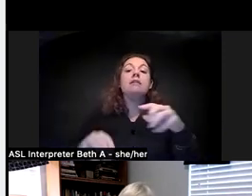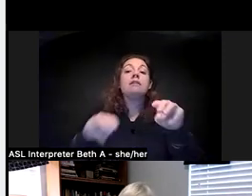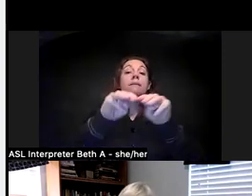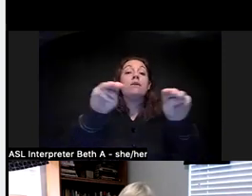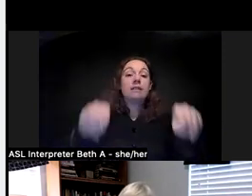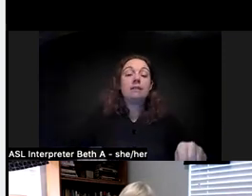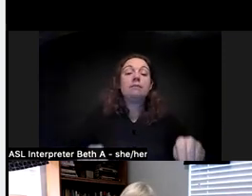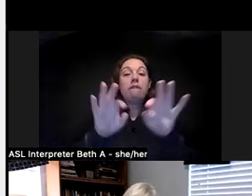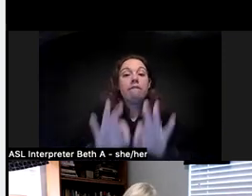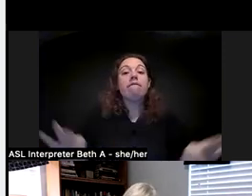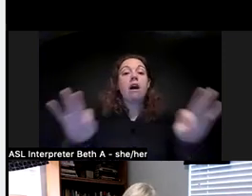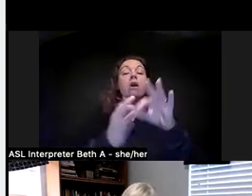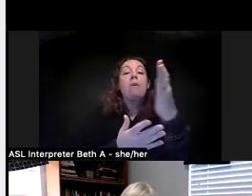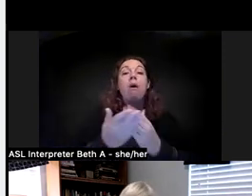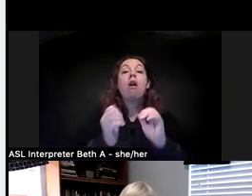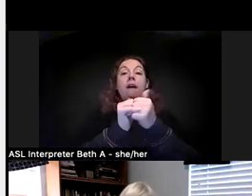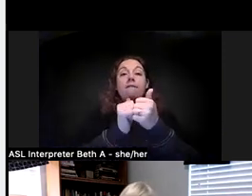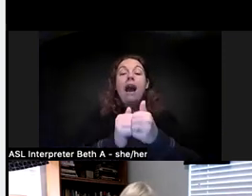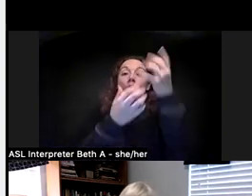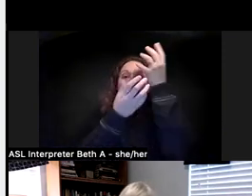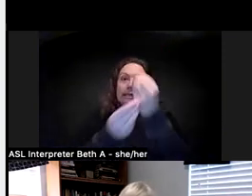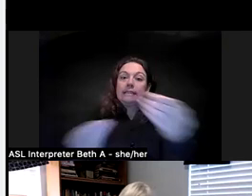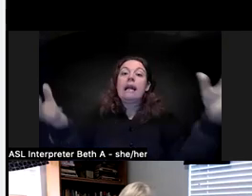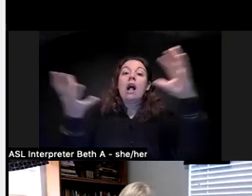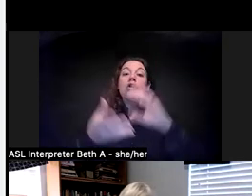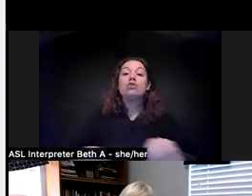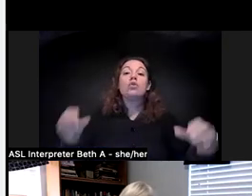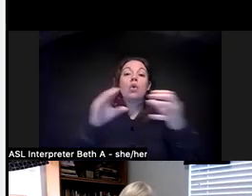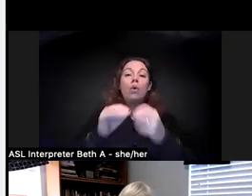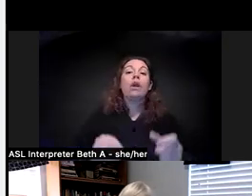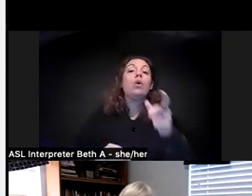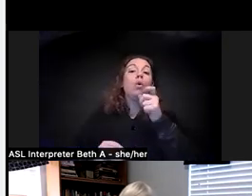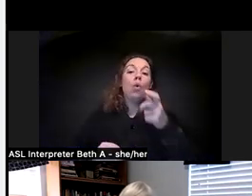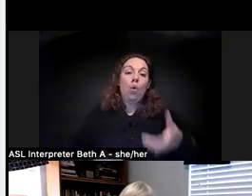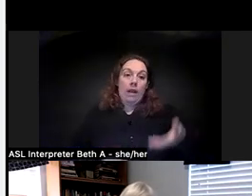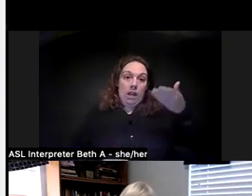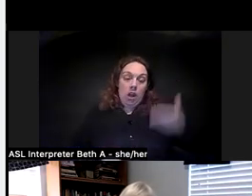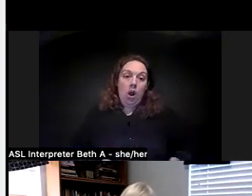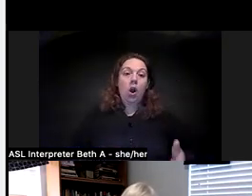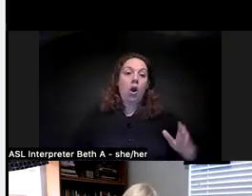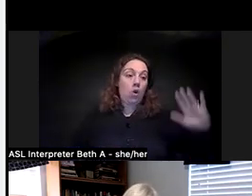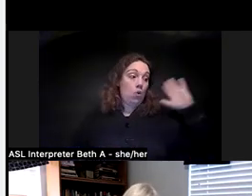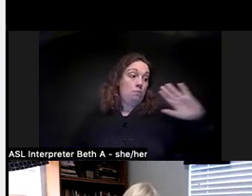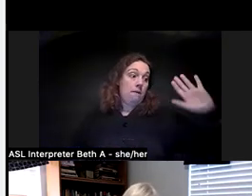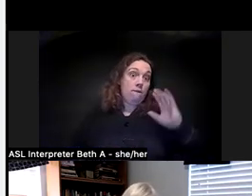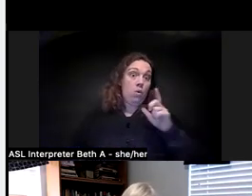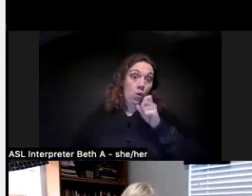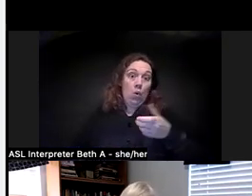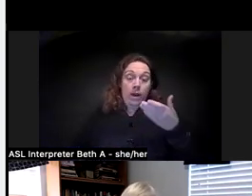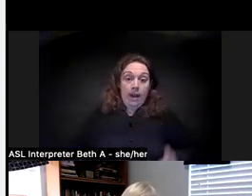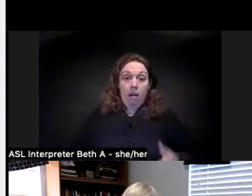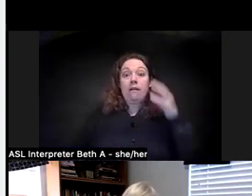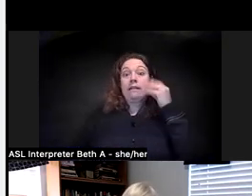of who we are, who we've been, and how we will live together. We cannot claim to be truly essential to